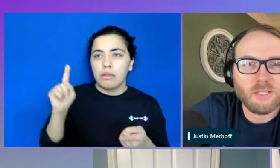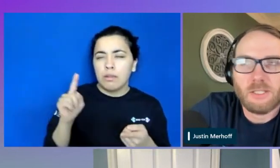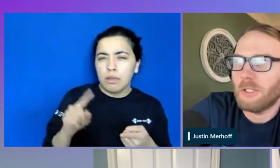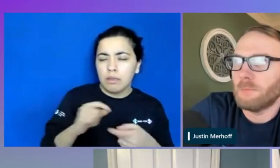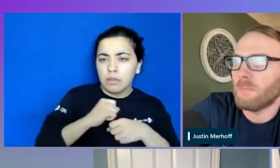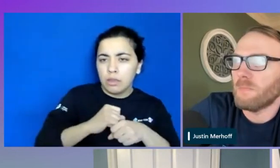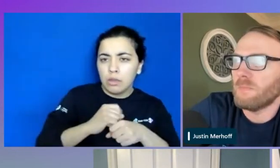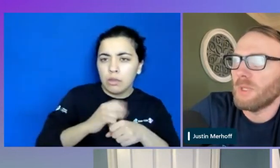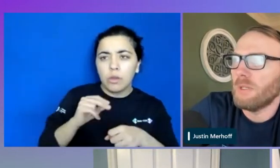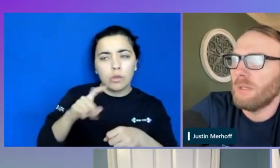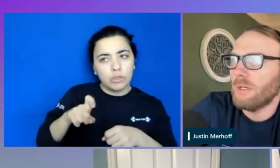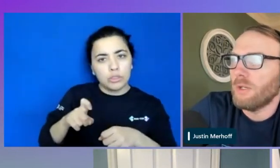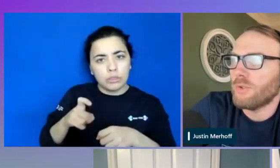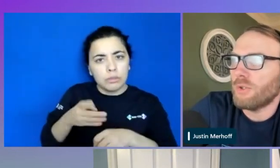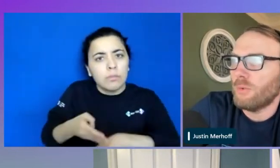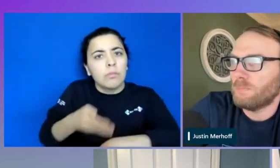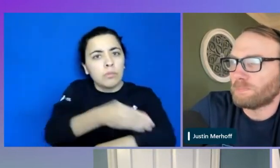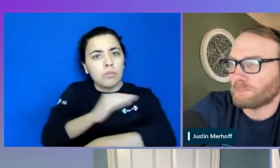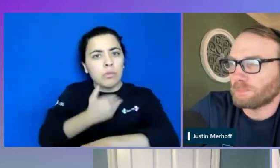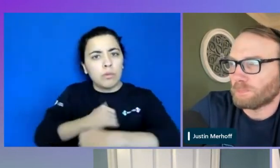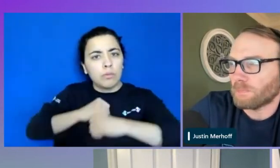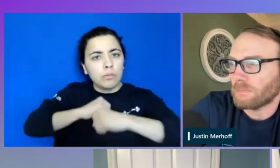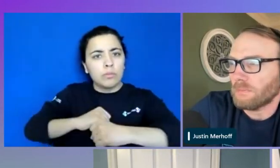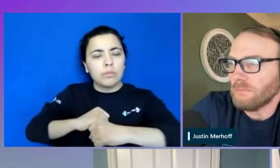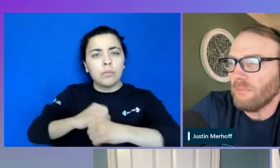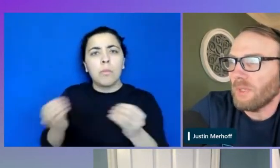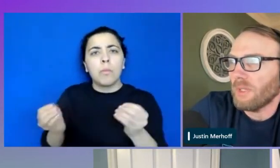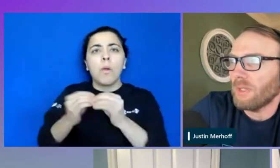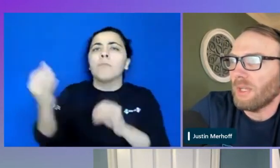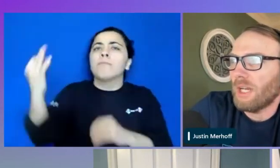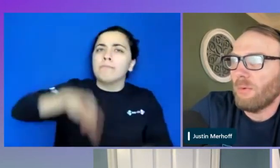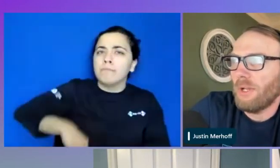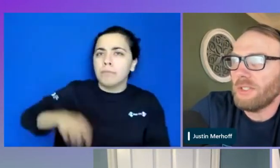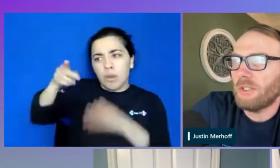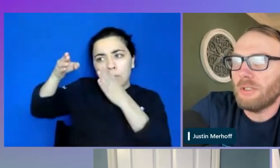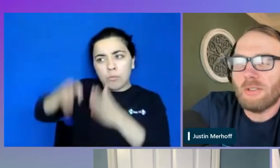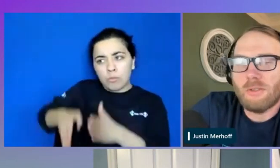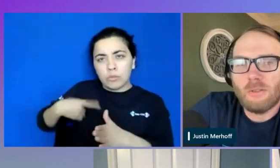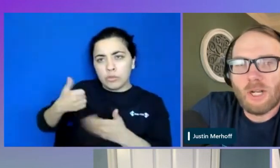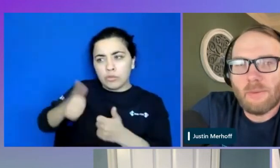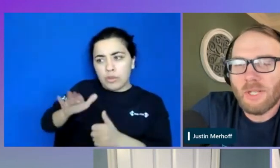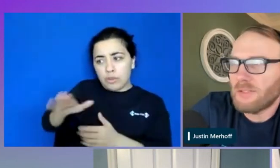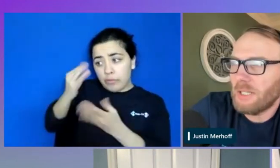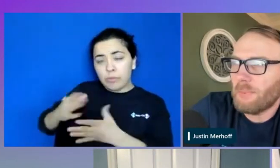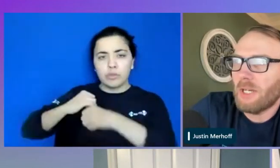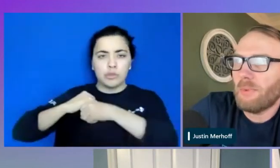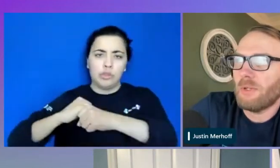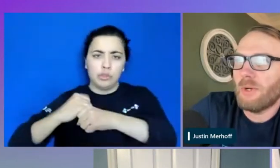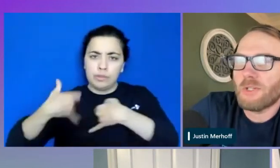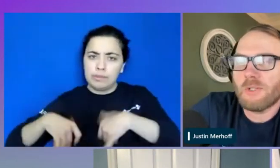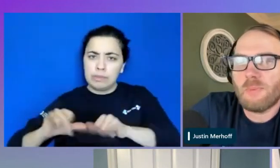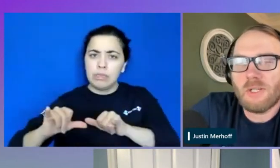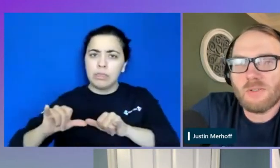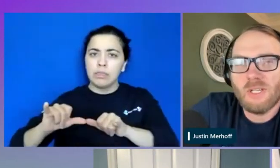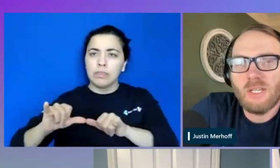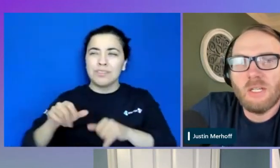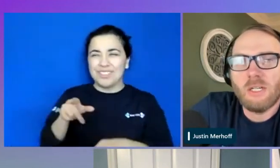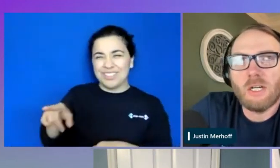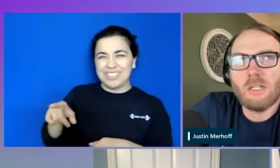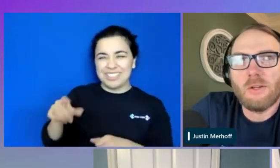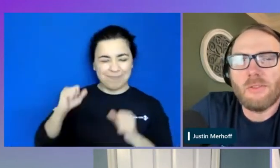to secure. So I'm going to skip a couple of the questions